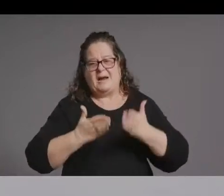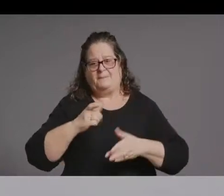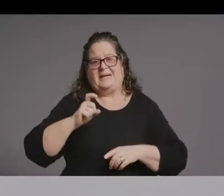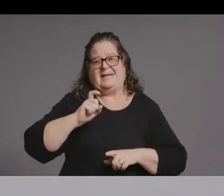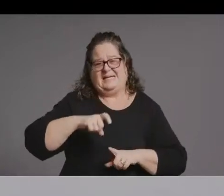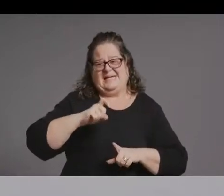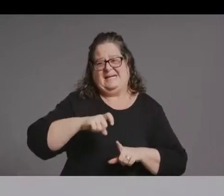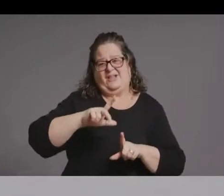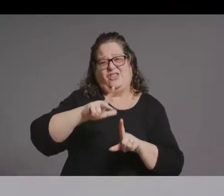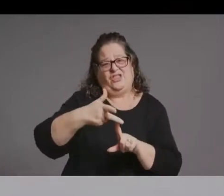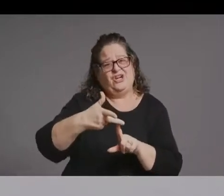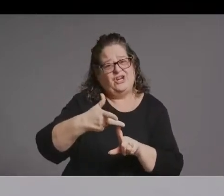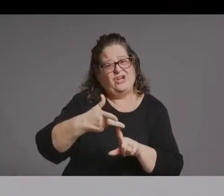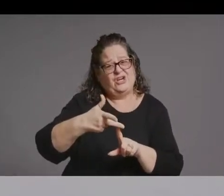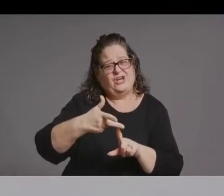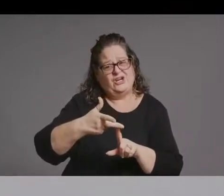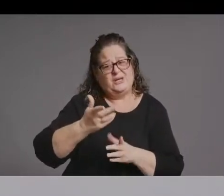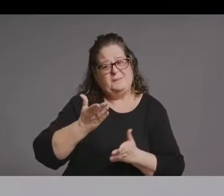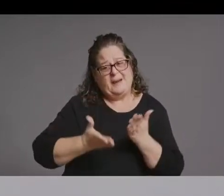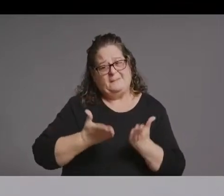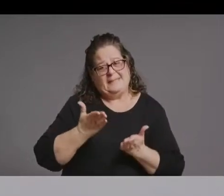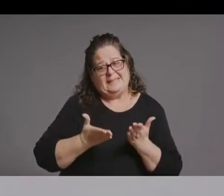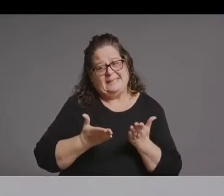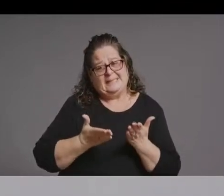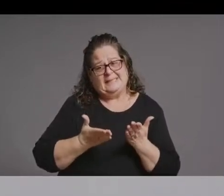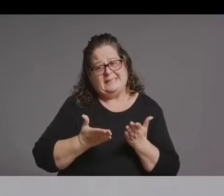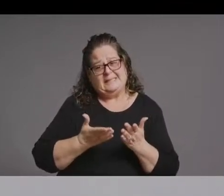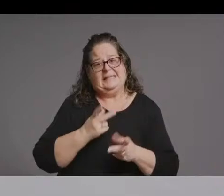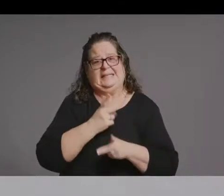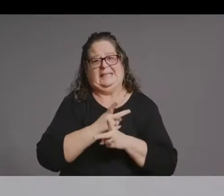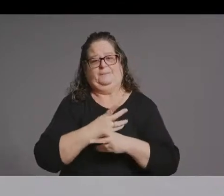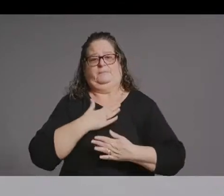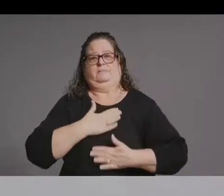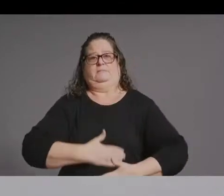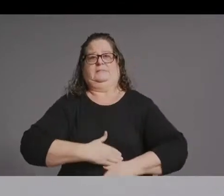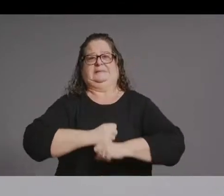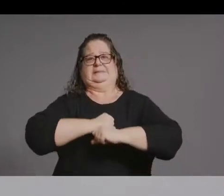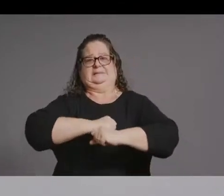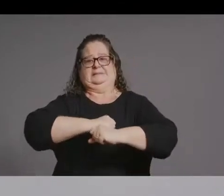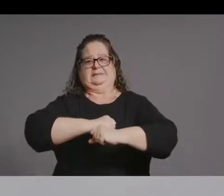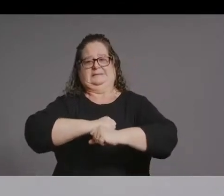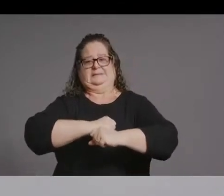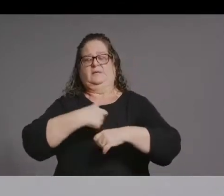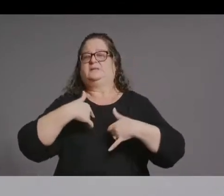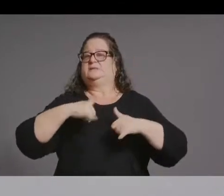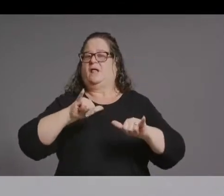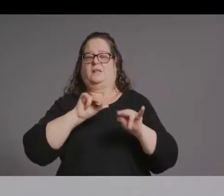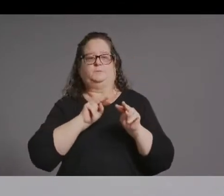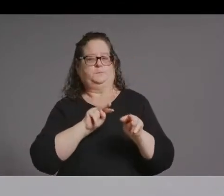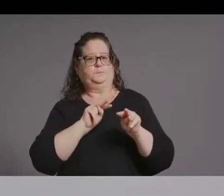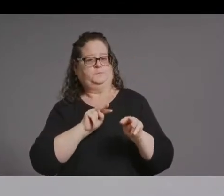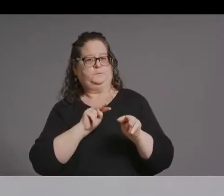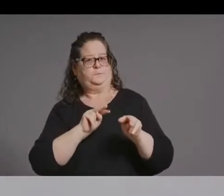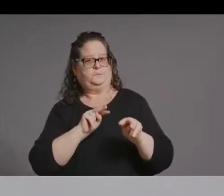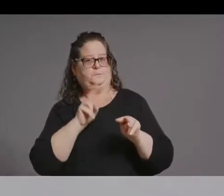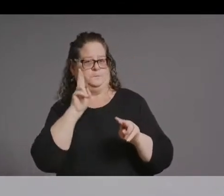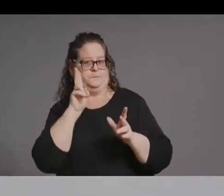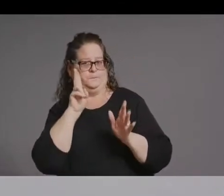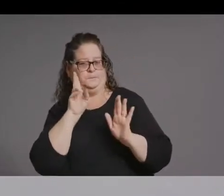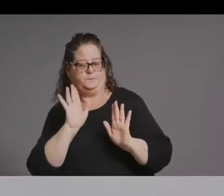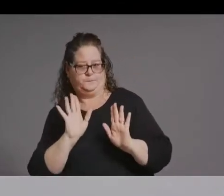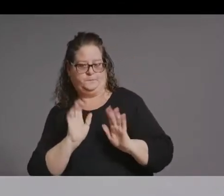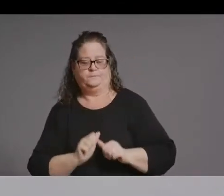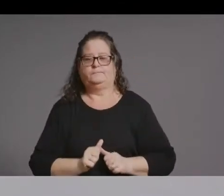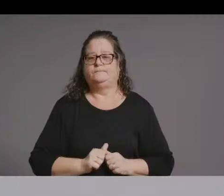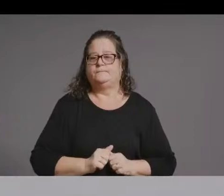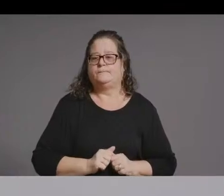make sure that you remain immune. We continue to watch that. What we would hope is by the time